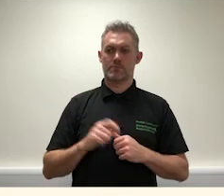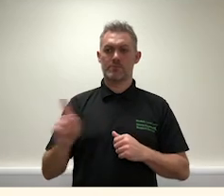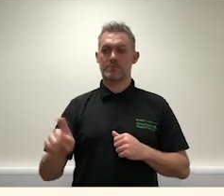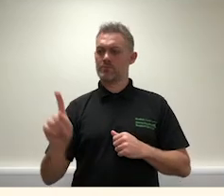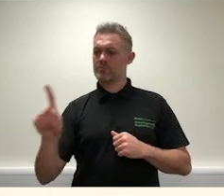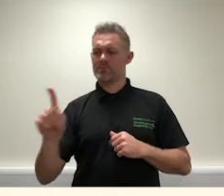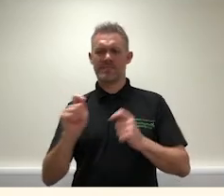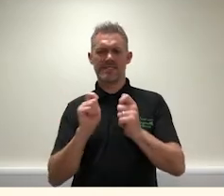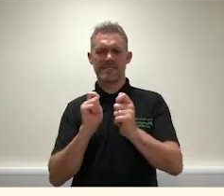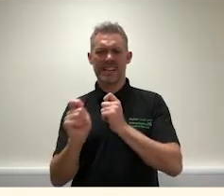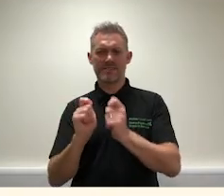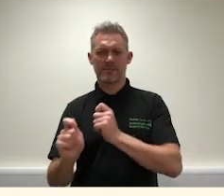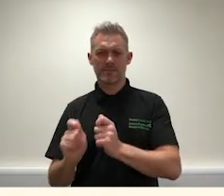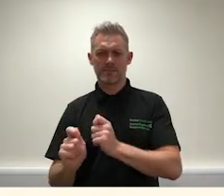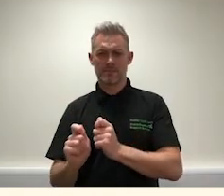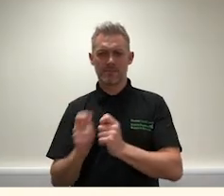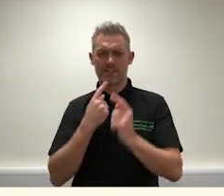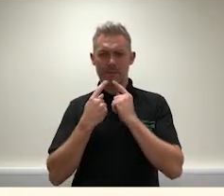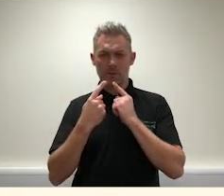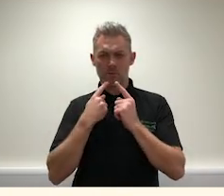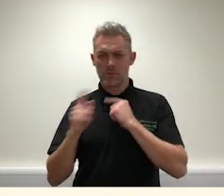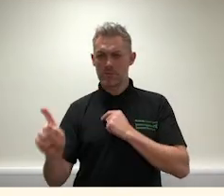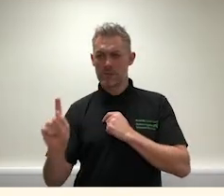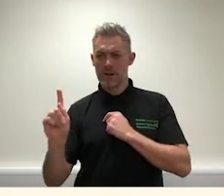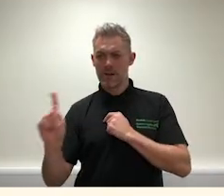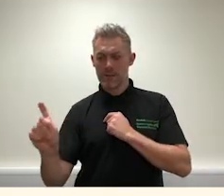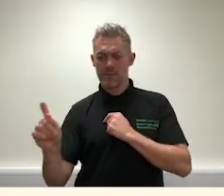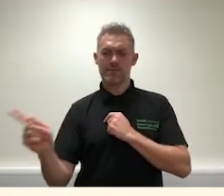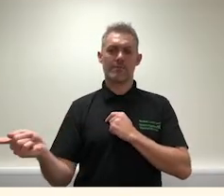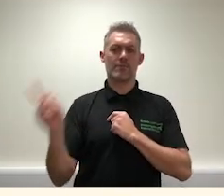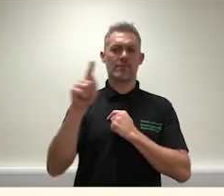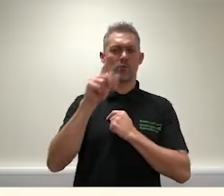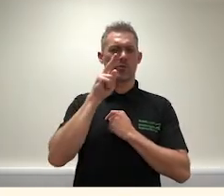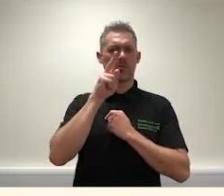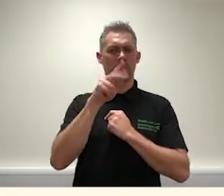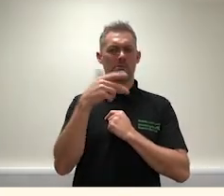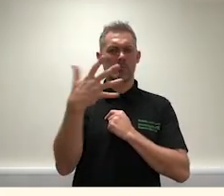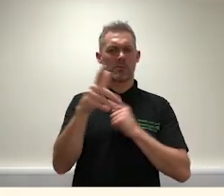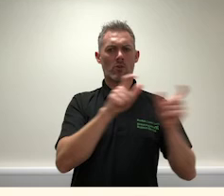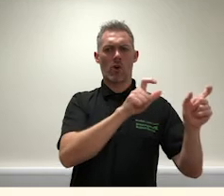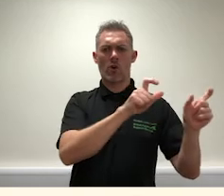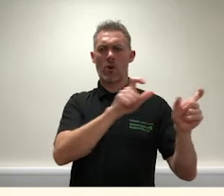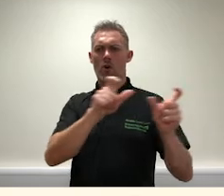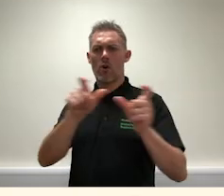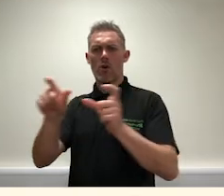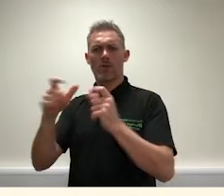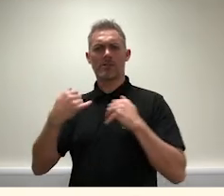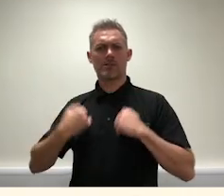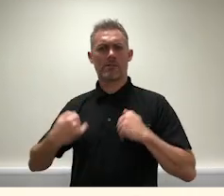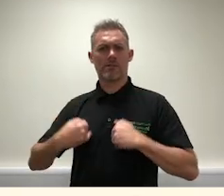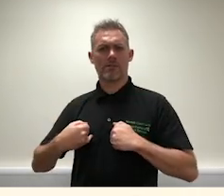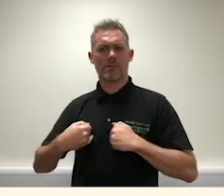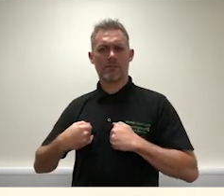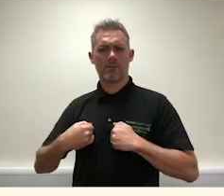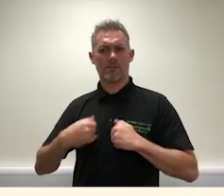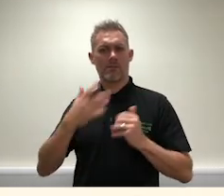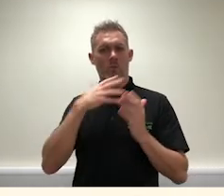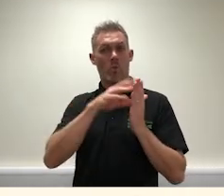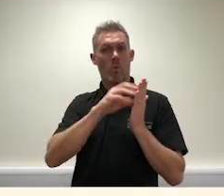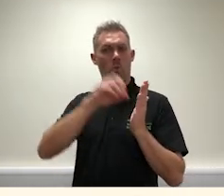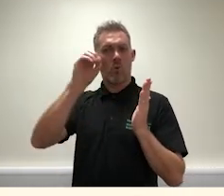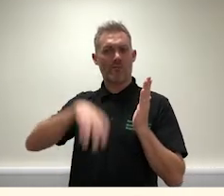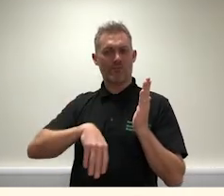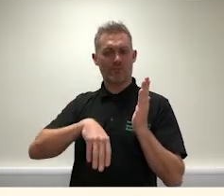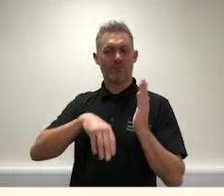leave request, click on the pencil edit icon. For the purpose of this video, we will update the request by removing the ongoing